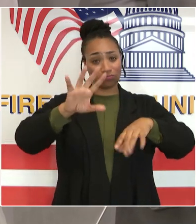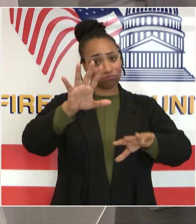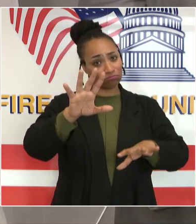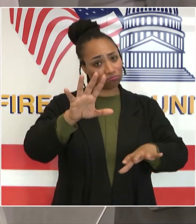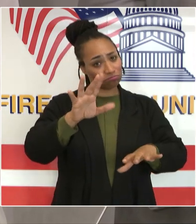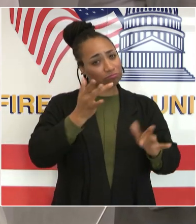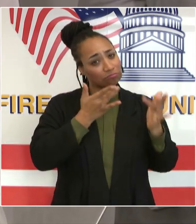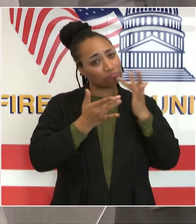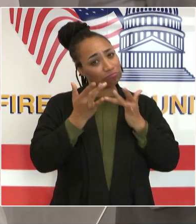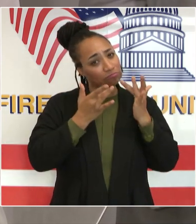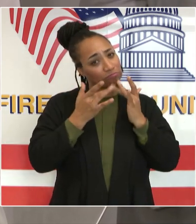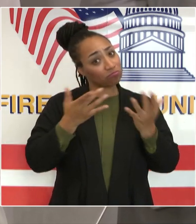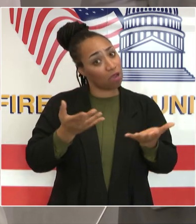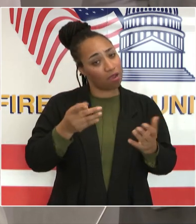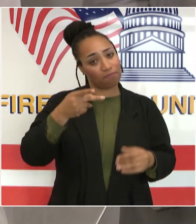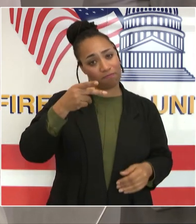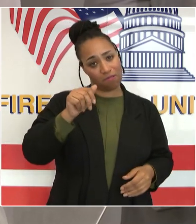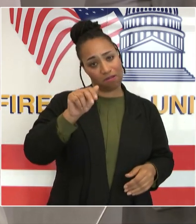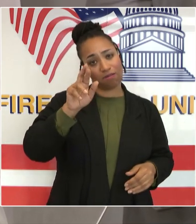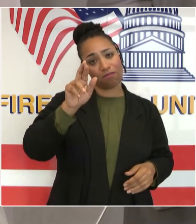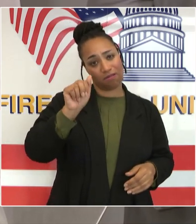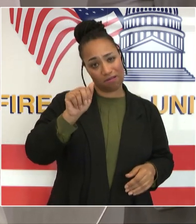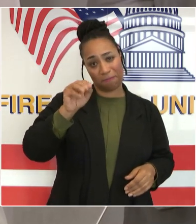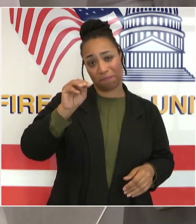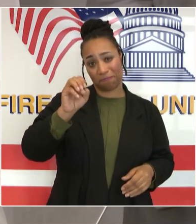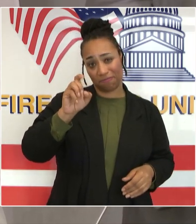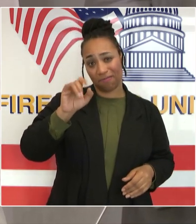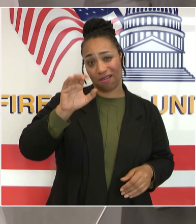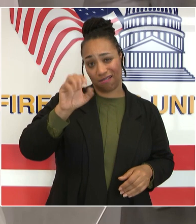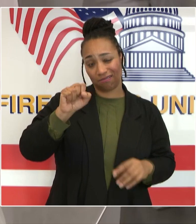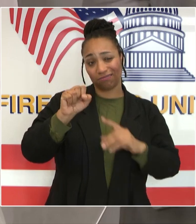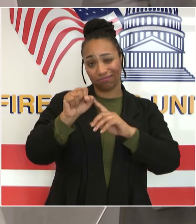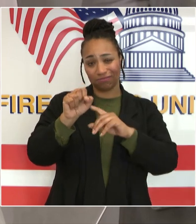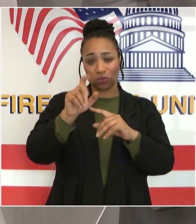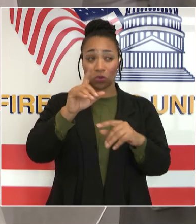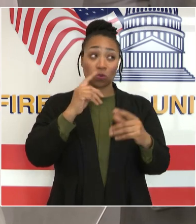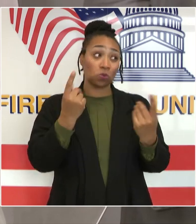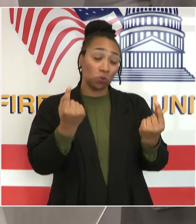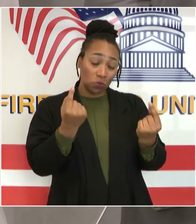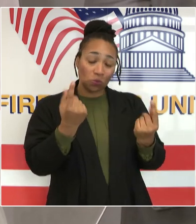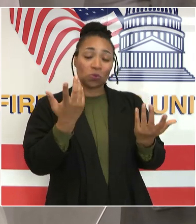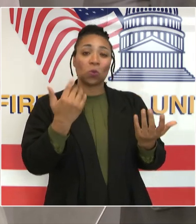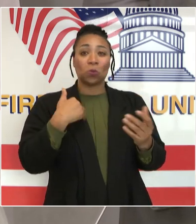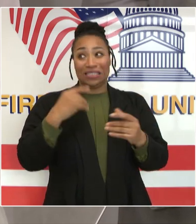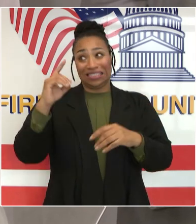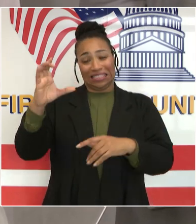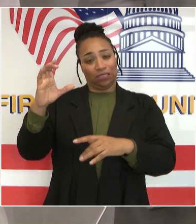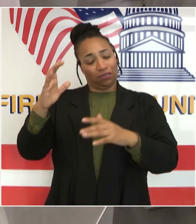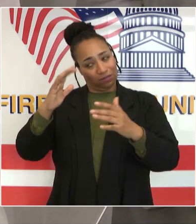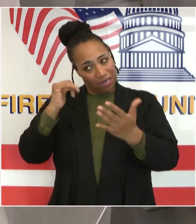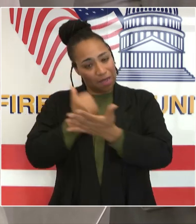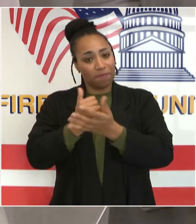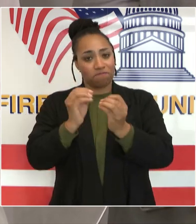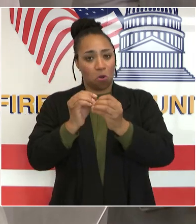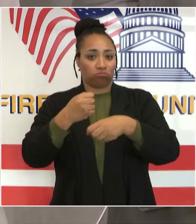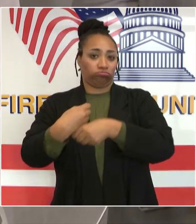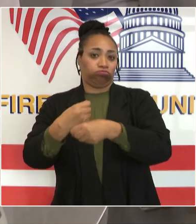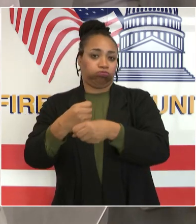going to make the district a safer place and at the same time provide amazing opportunities to our citizens.